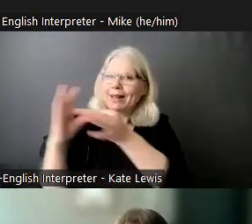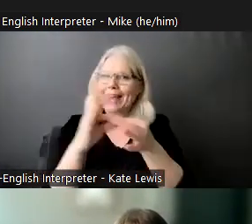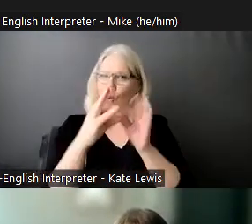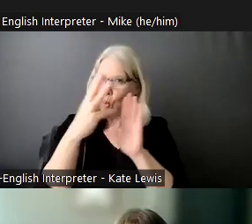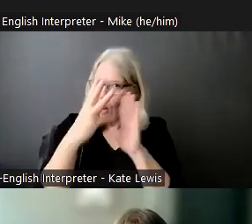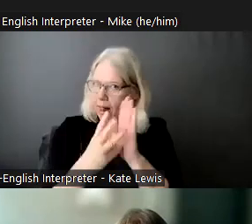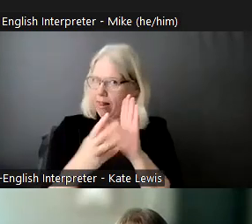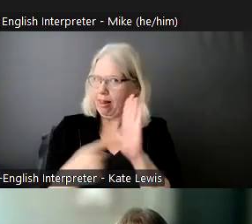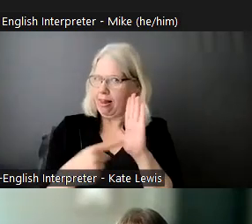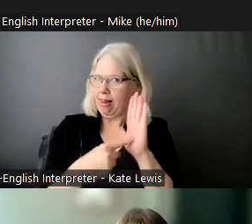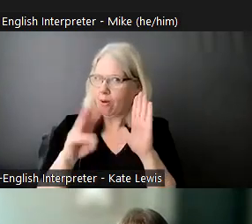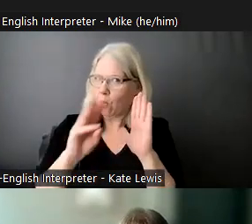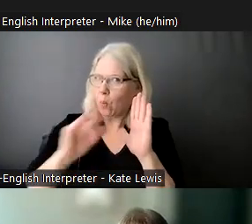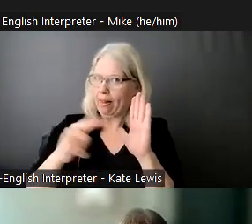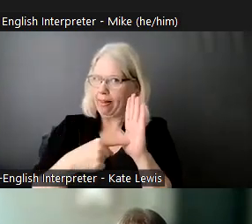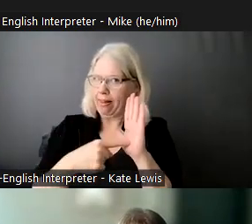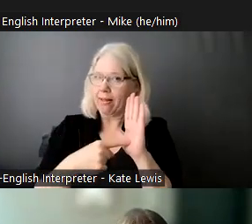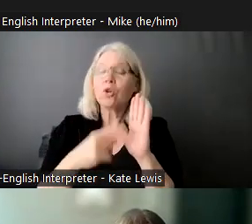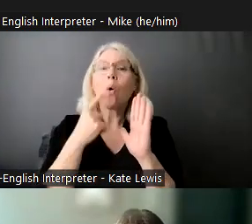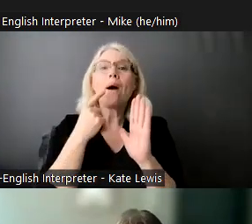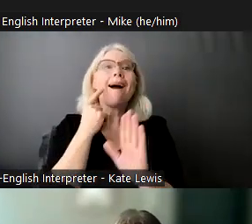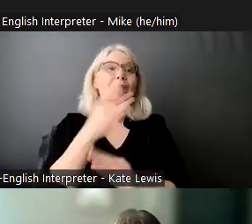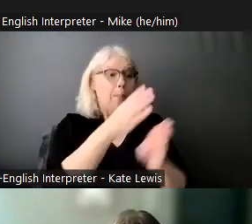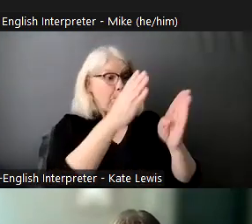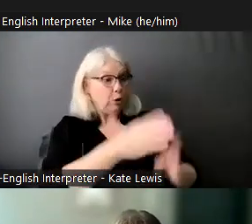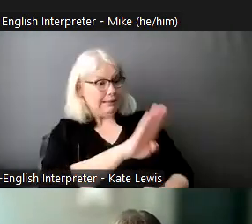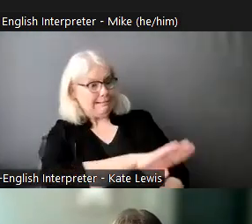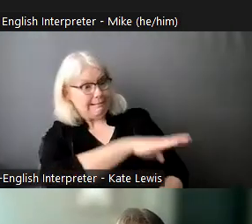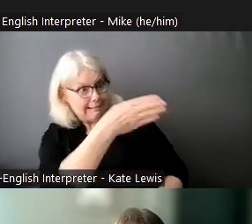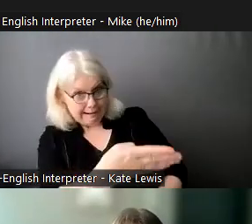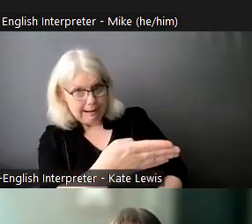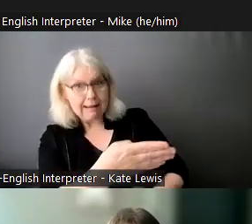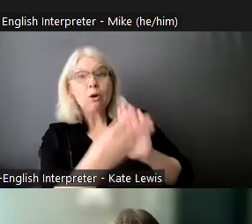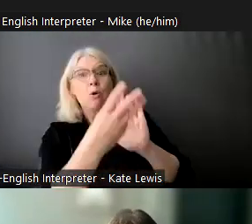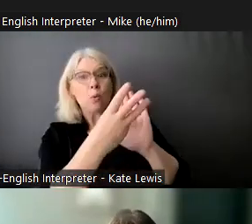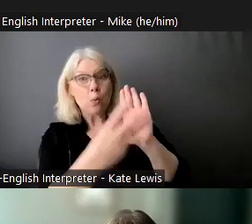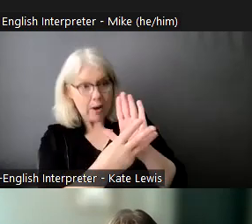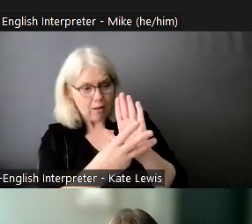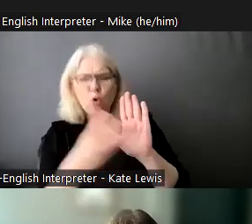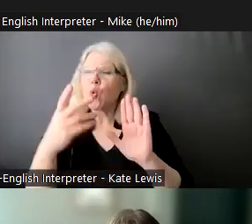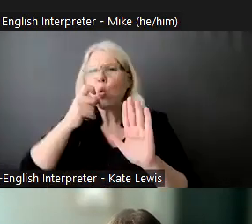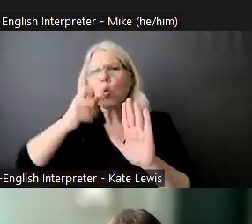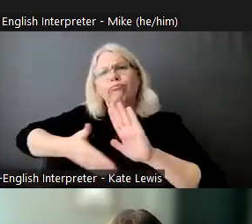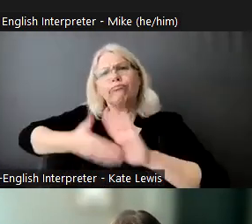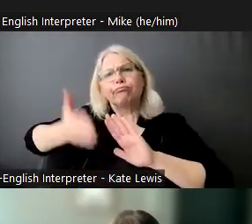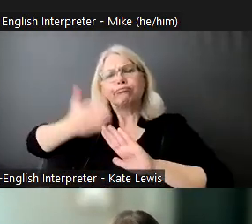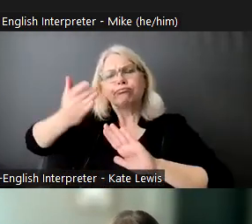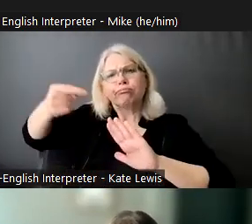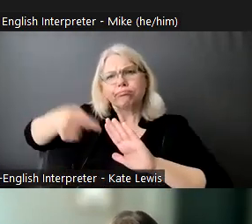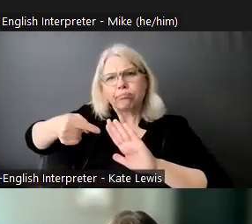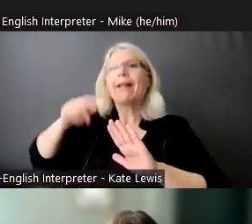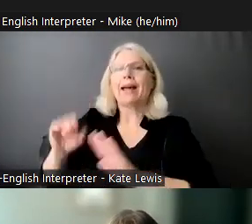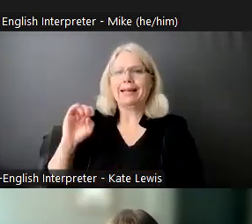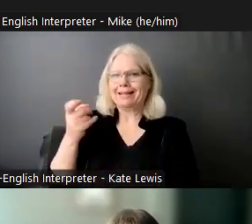executor is a person who administers a will after a person dies. So nobody who's living has an executor on a power of